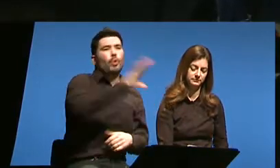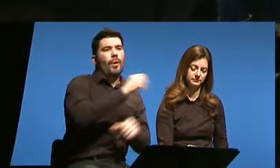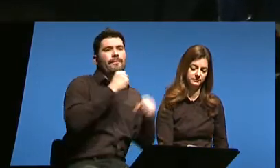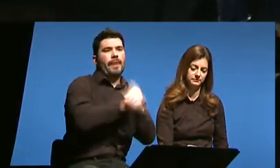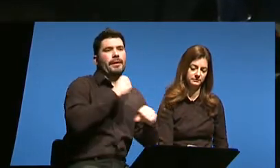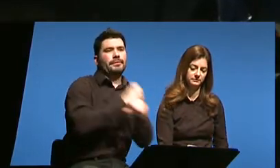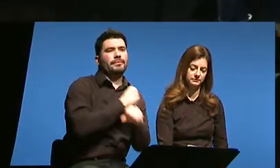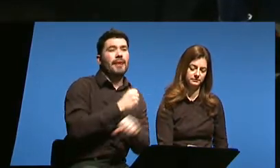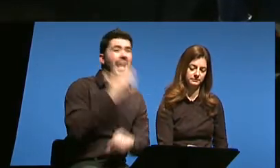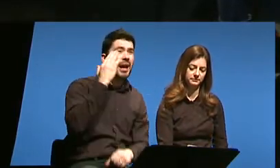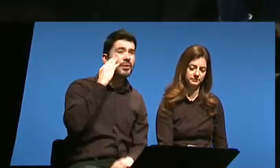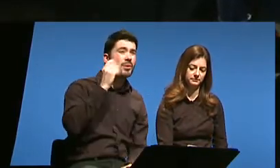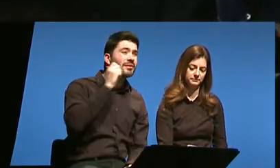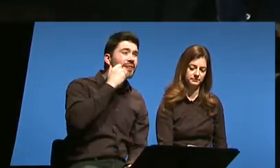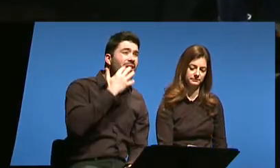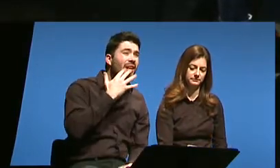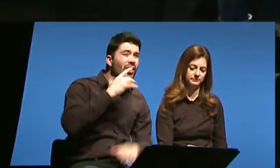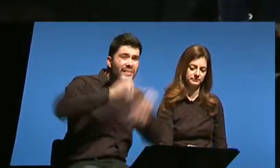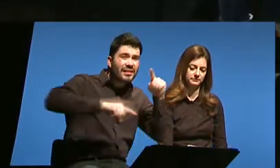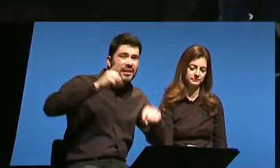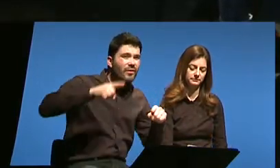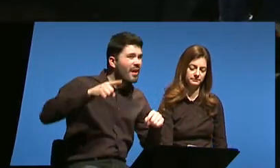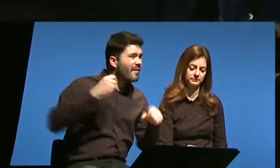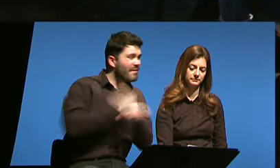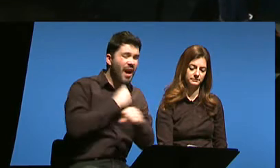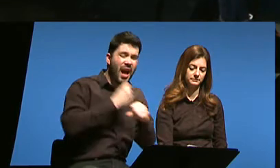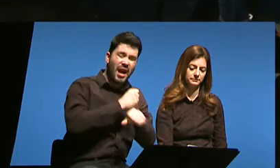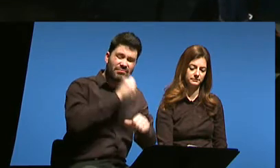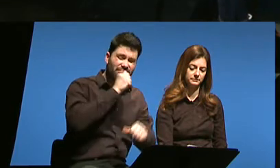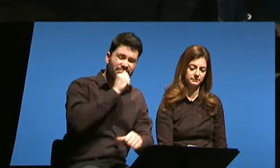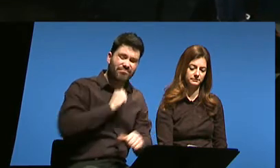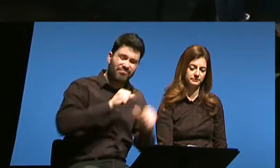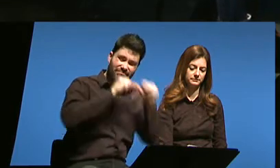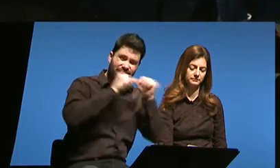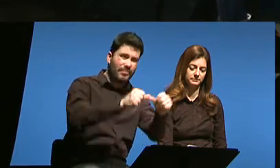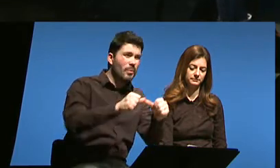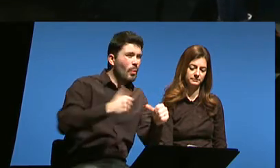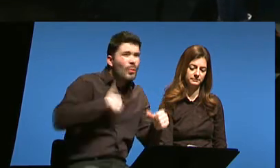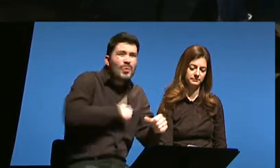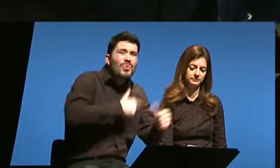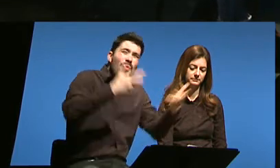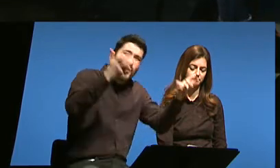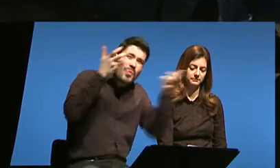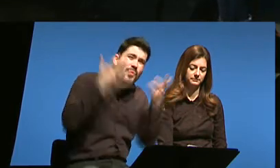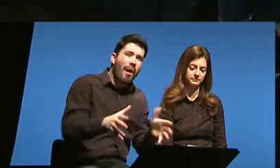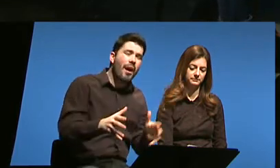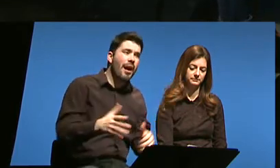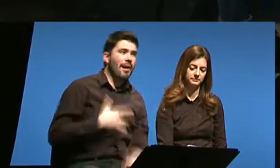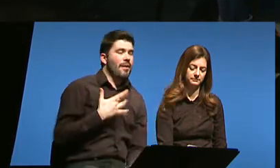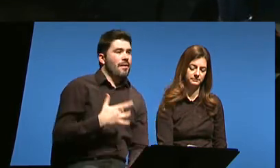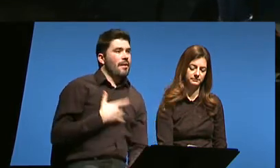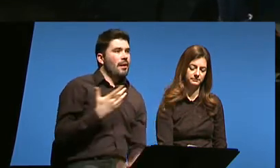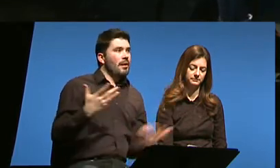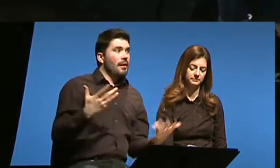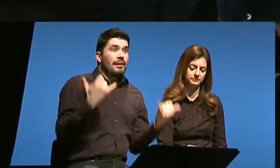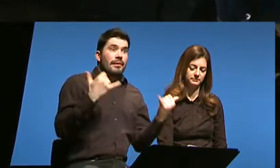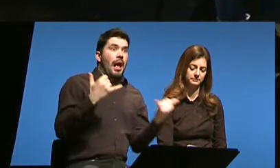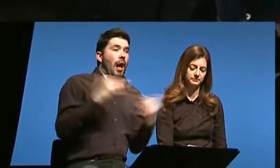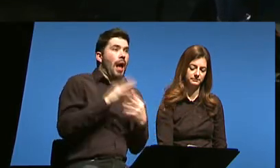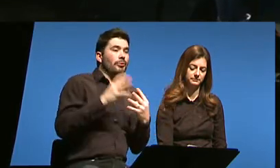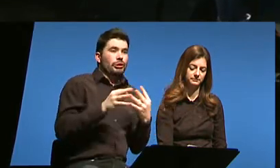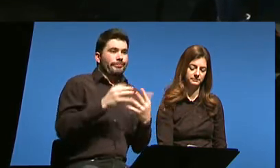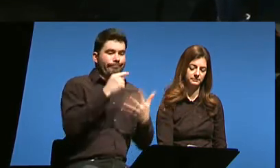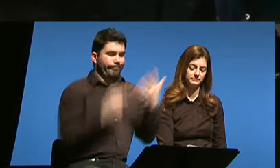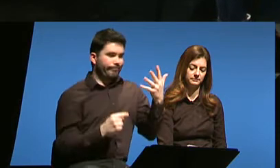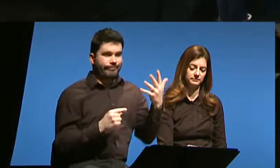know that people of color will always have to fight, but we didn't choose that route. I feel like now the only option left for people of color